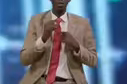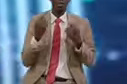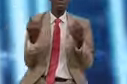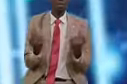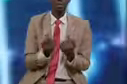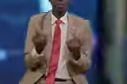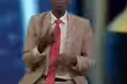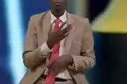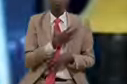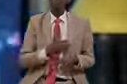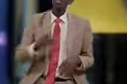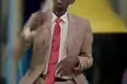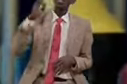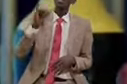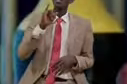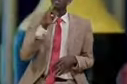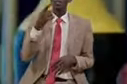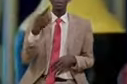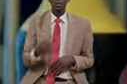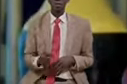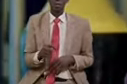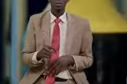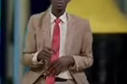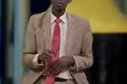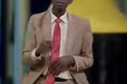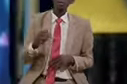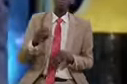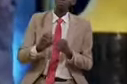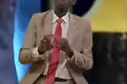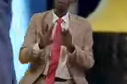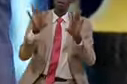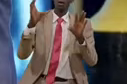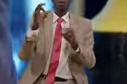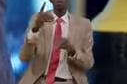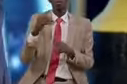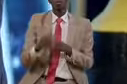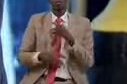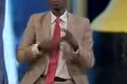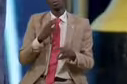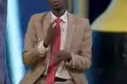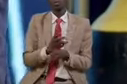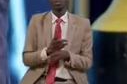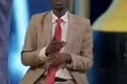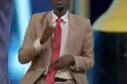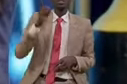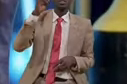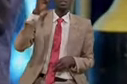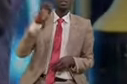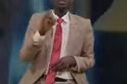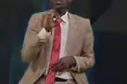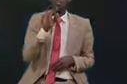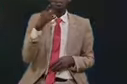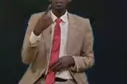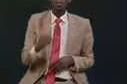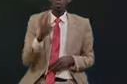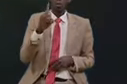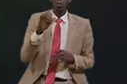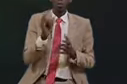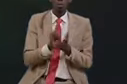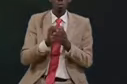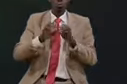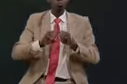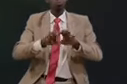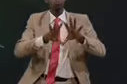the Lamb, the light of the world, is the one that shines the light on our